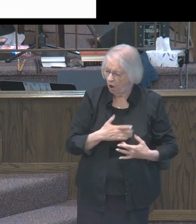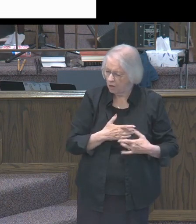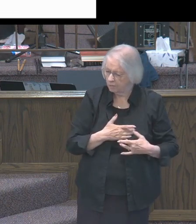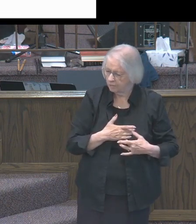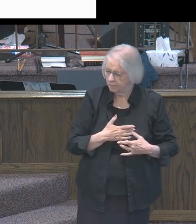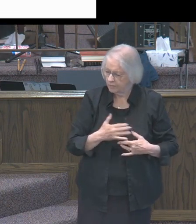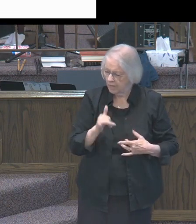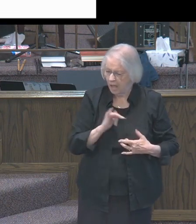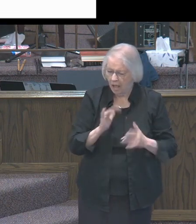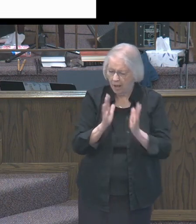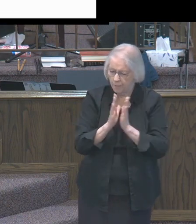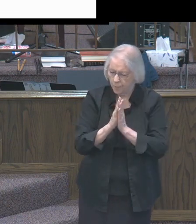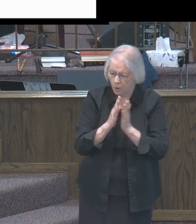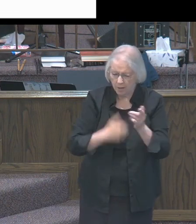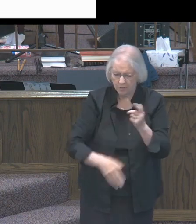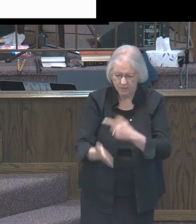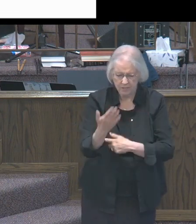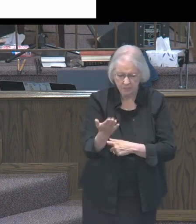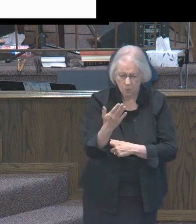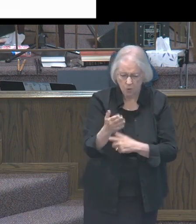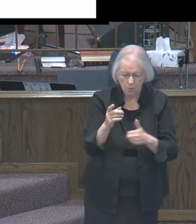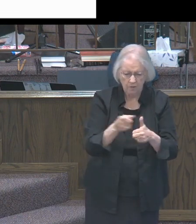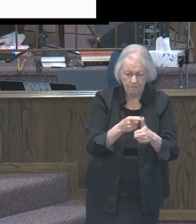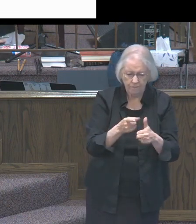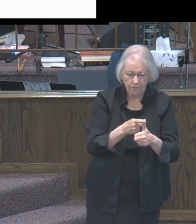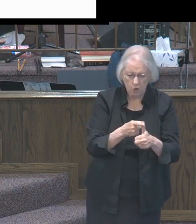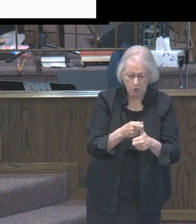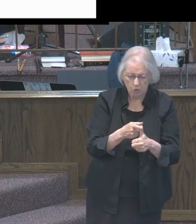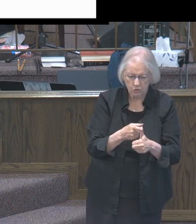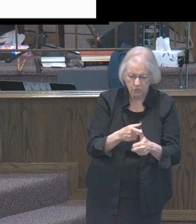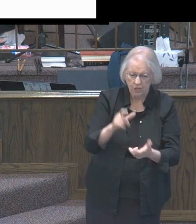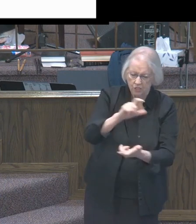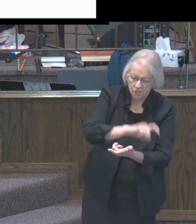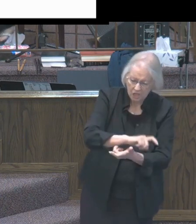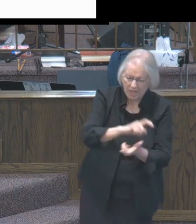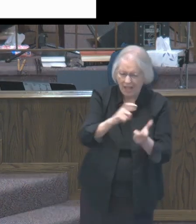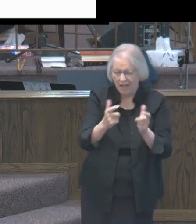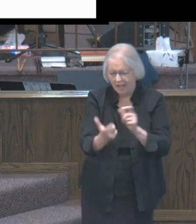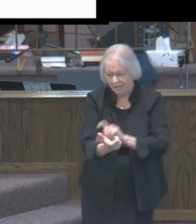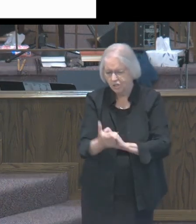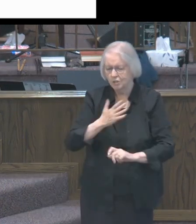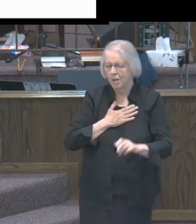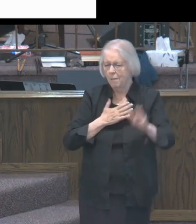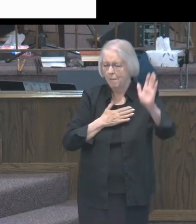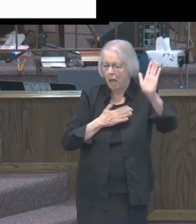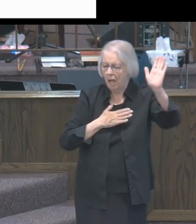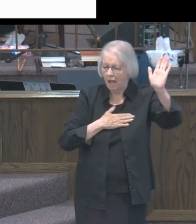even this morning that we would first and foremost say, change my heart, O God.